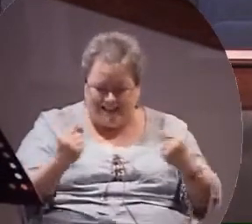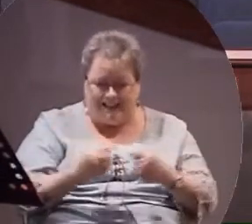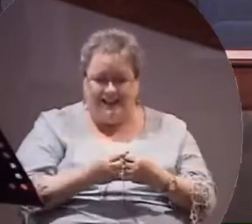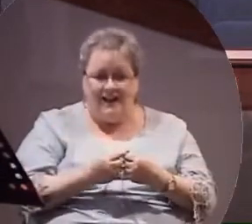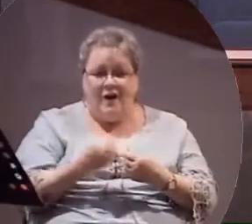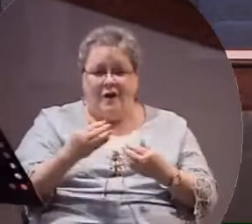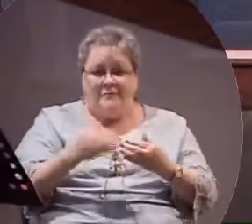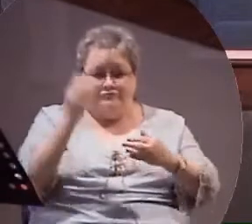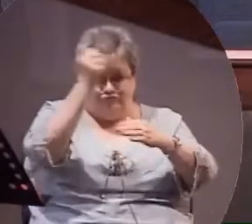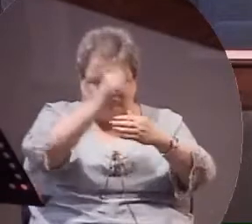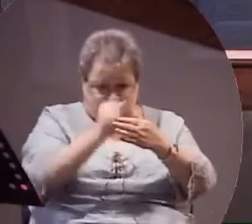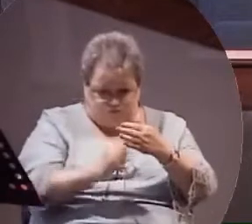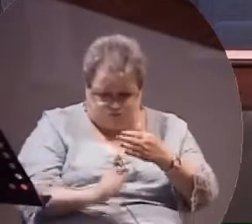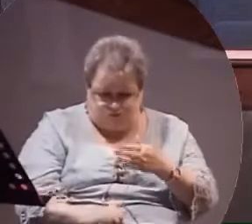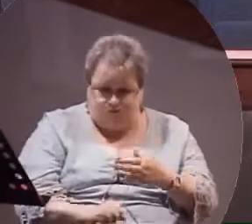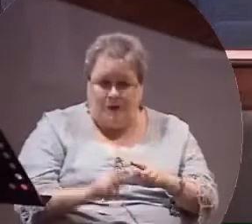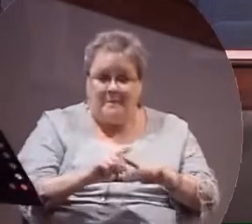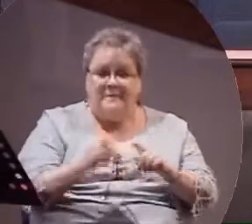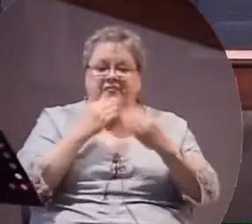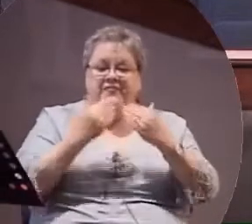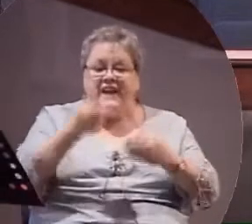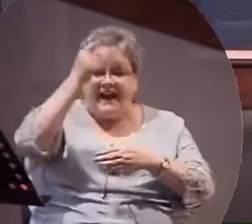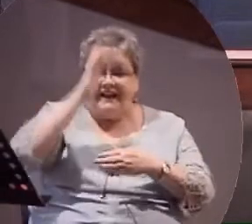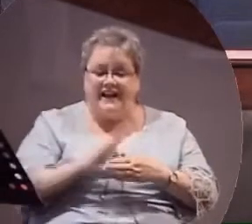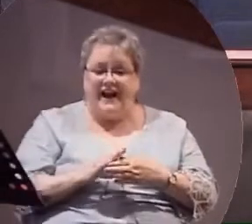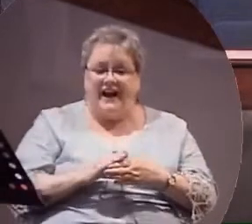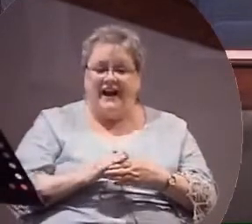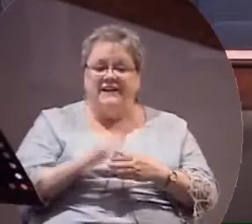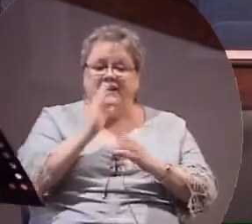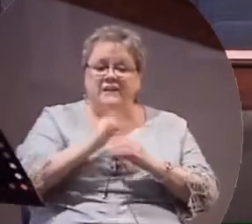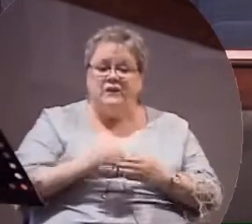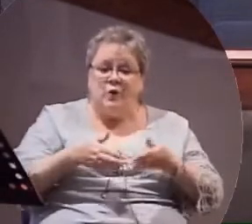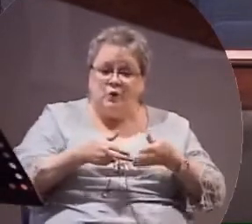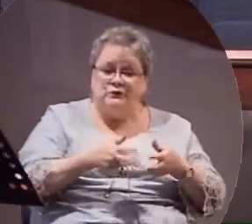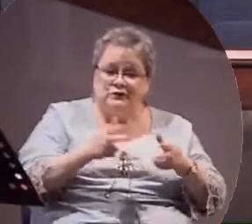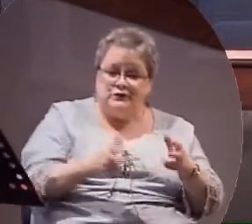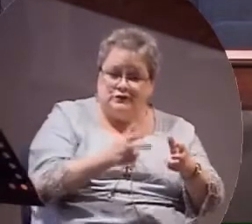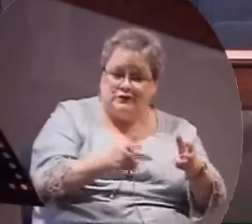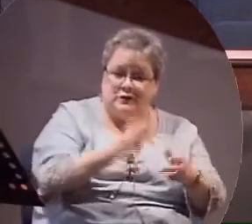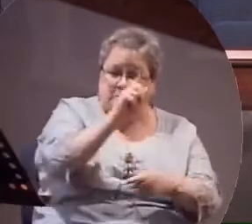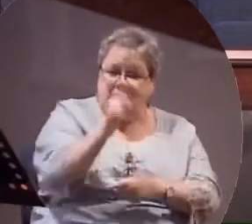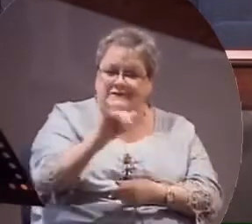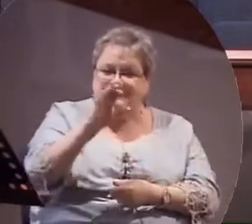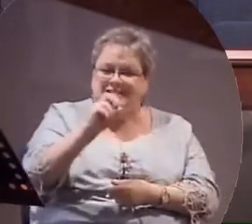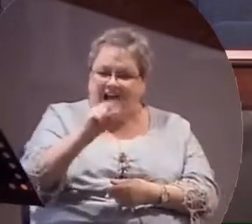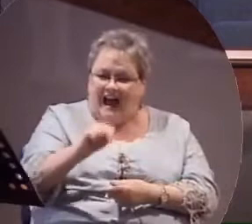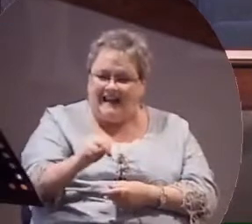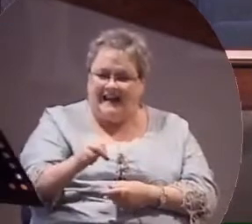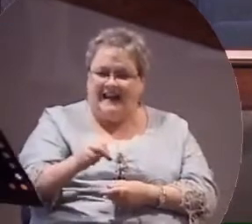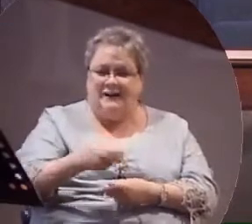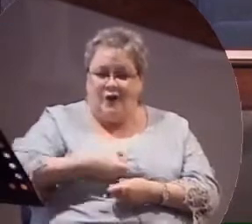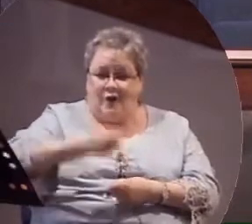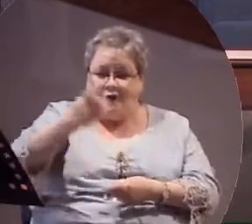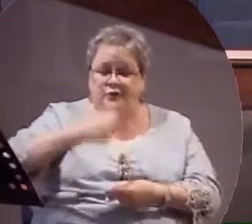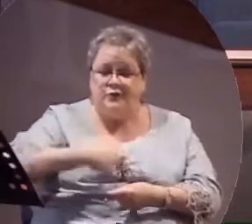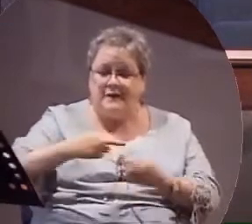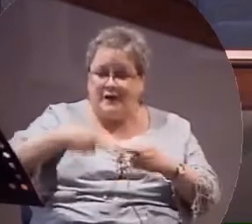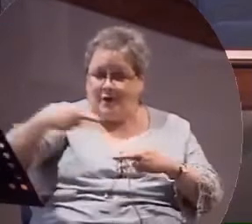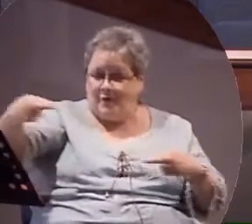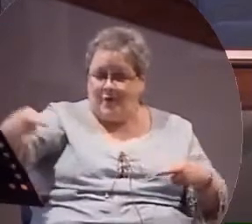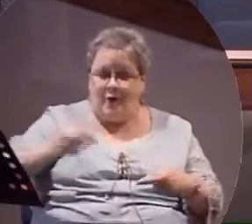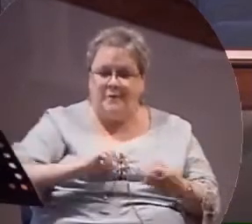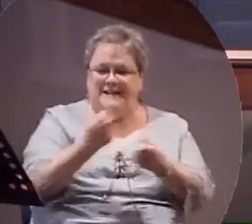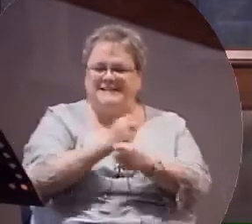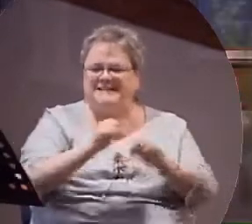to go down for the last time. But thank God the old ship of Zion pulled up beside me. Somebody threw me the lifeline of grace. I came